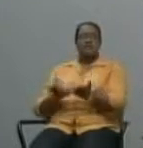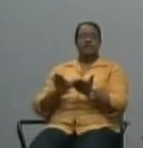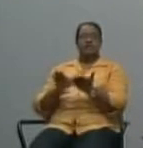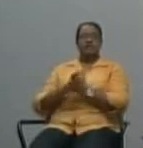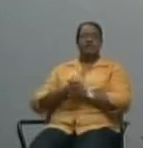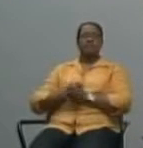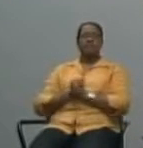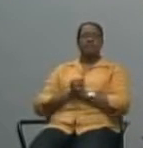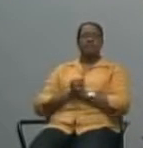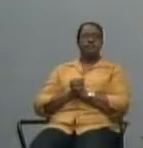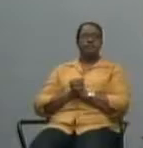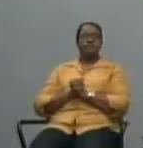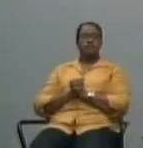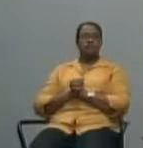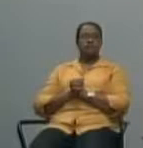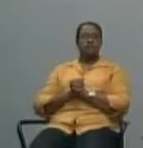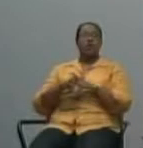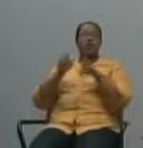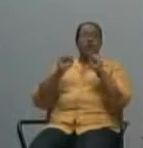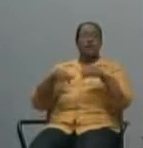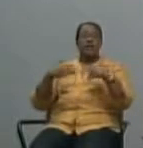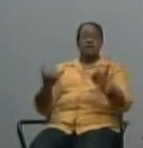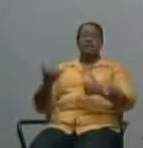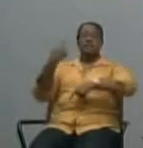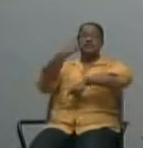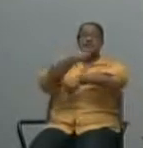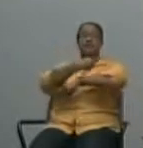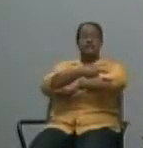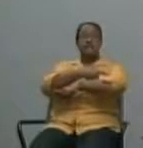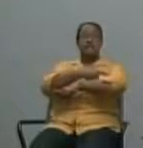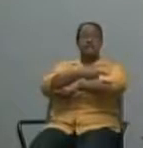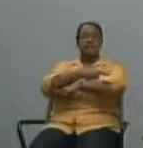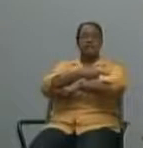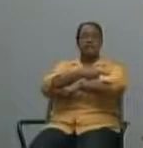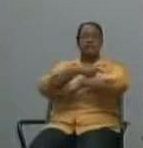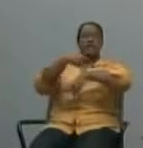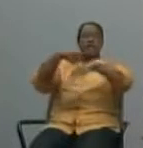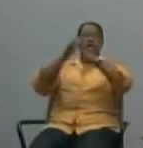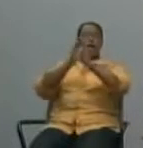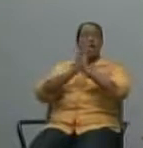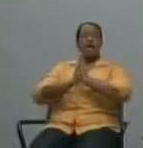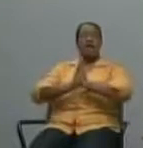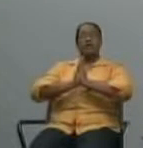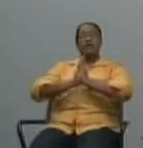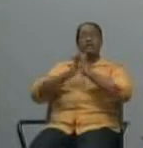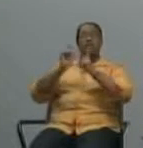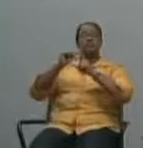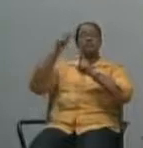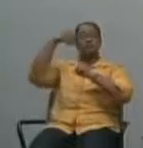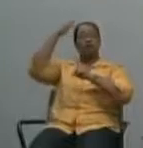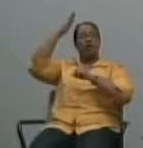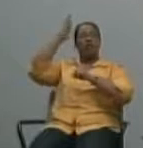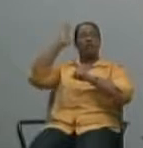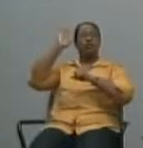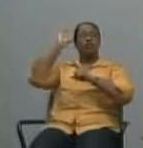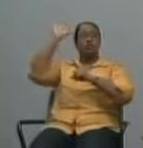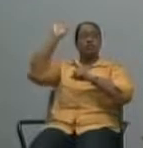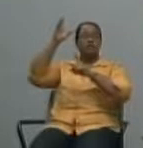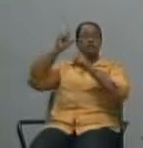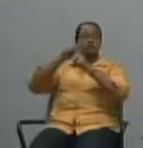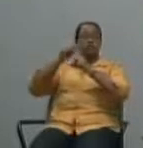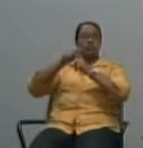So perhaps each of us here today, in order not to let the word of God forgotten, we can